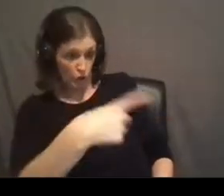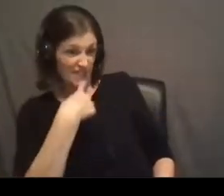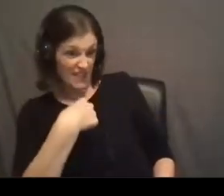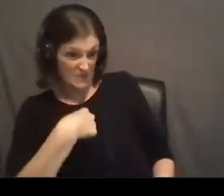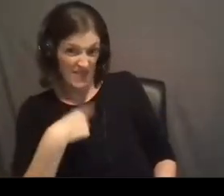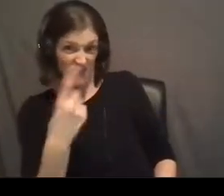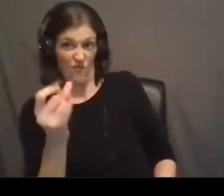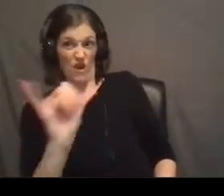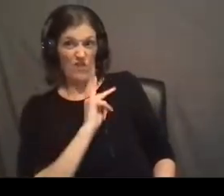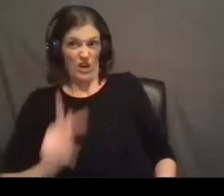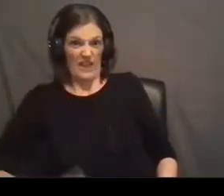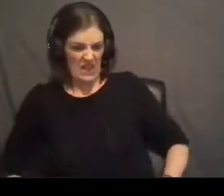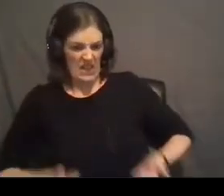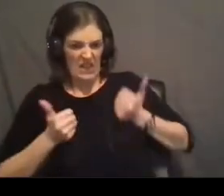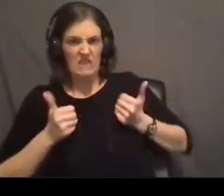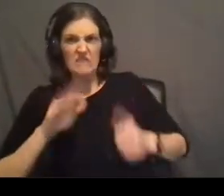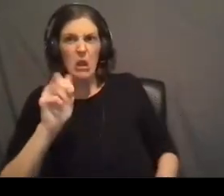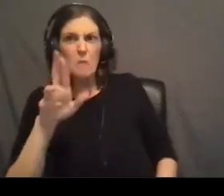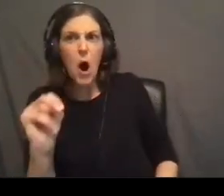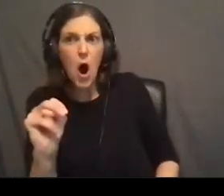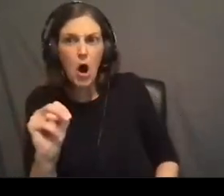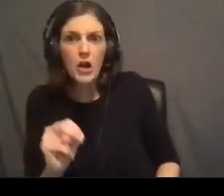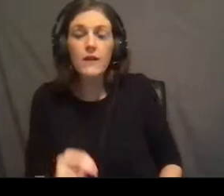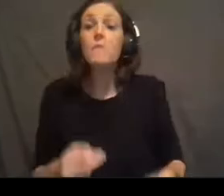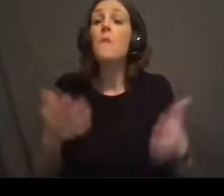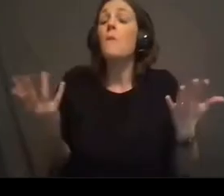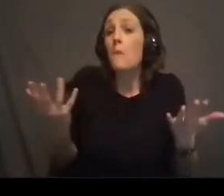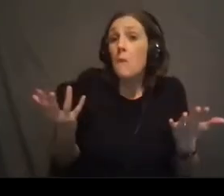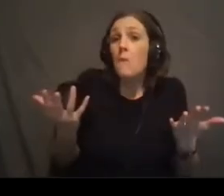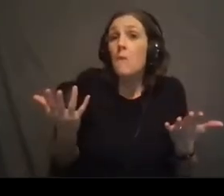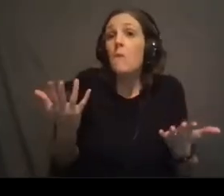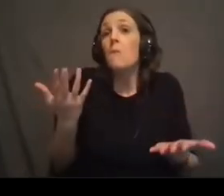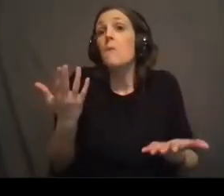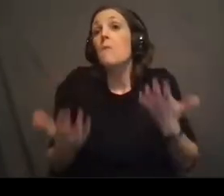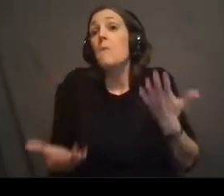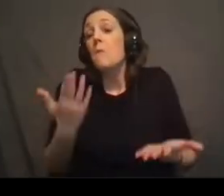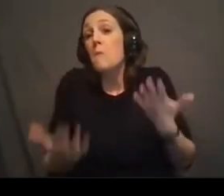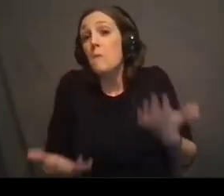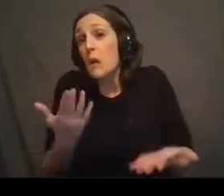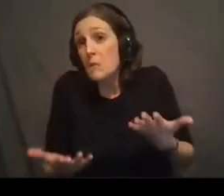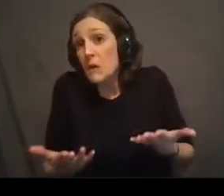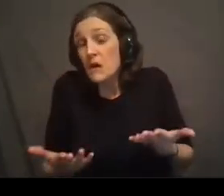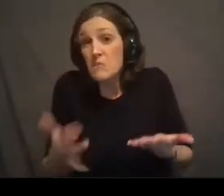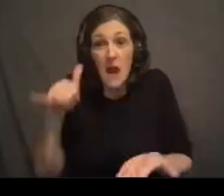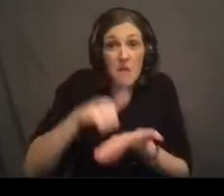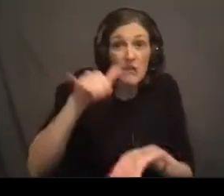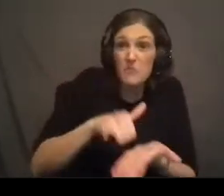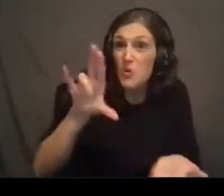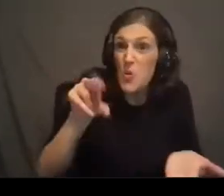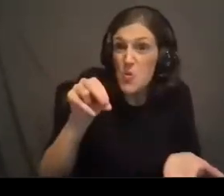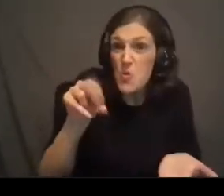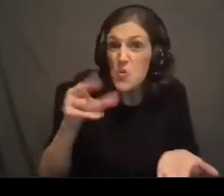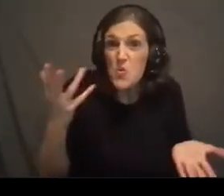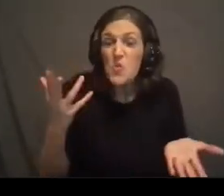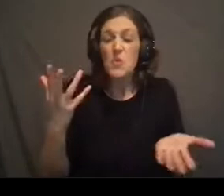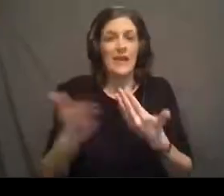the Forever King lives in a barn? Improbable, yes. Impossible? No! But even